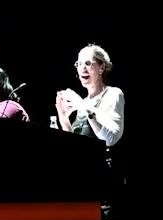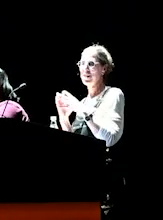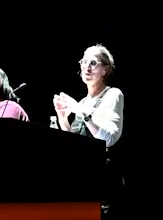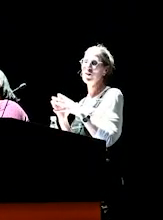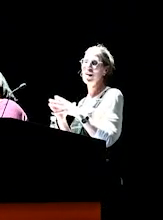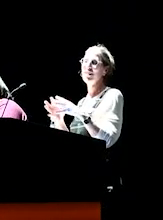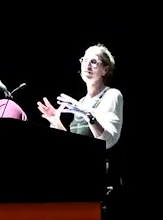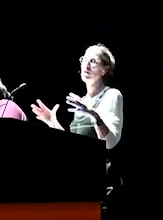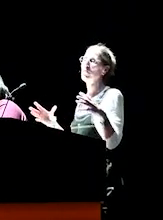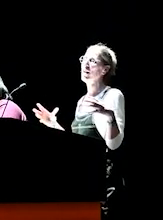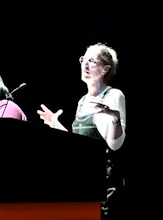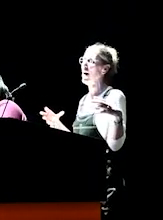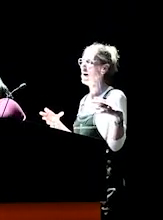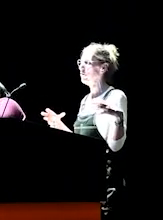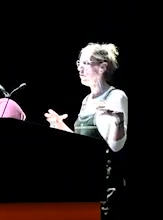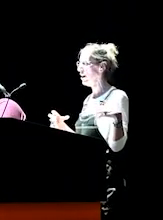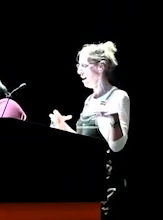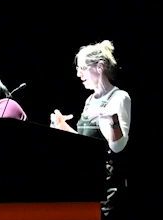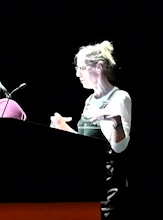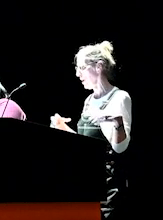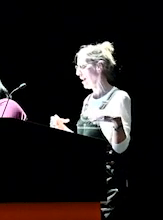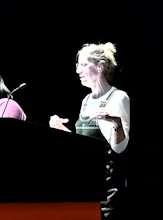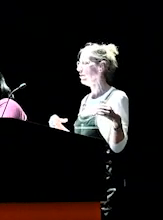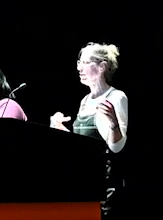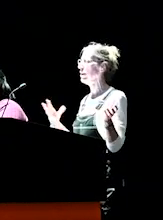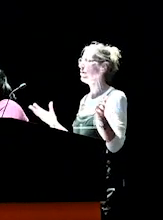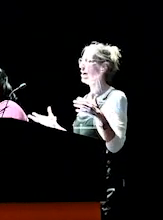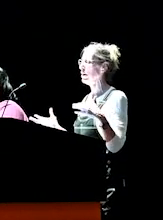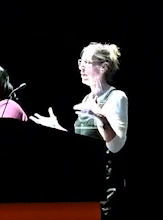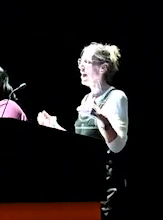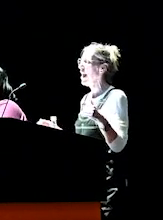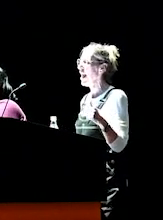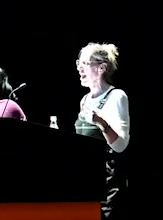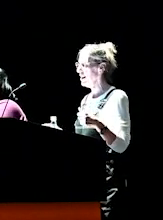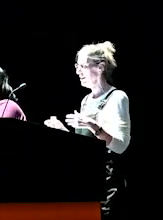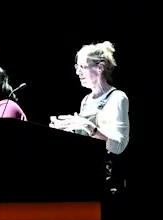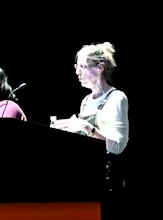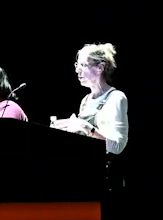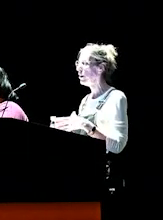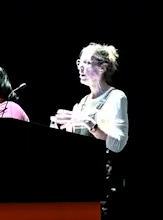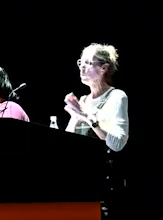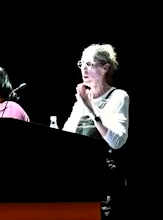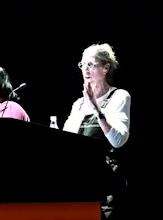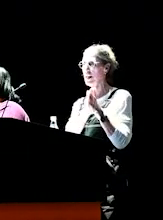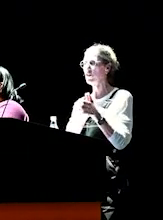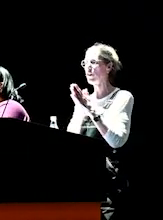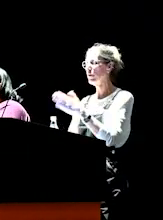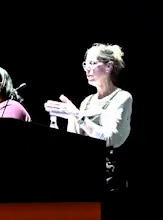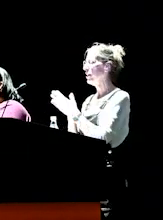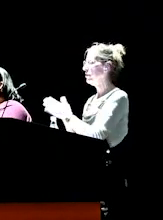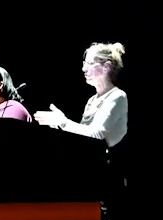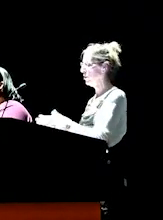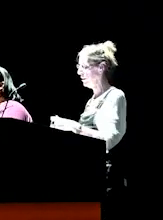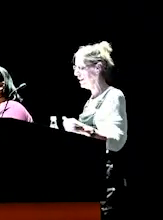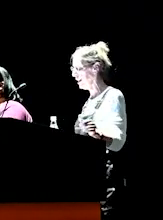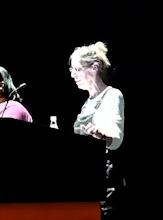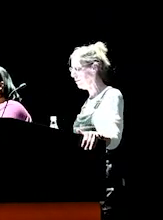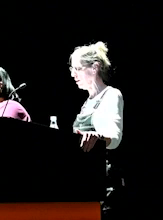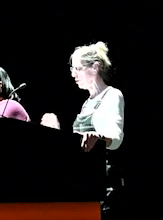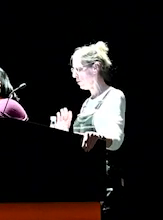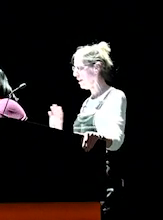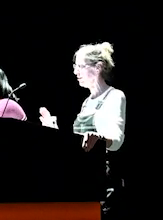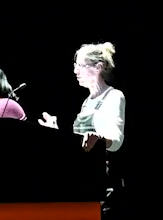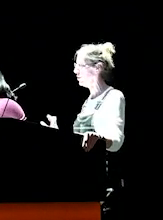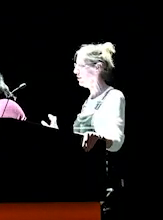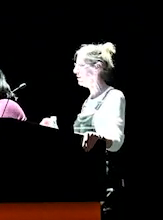creating something that felt on brand to the theme, and working with each of the different